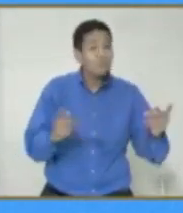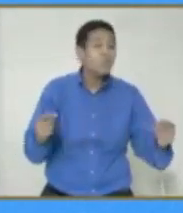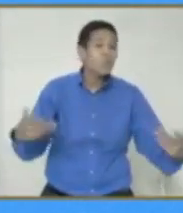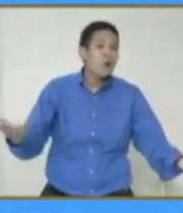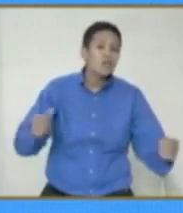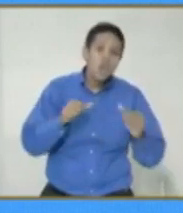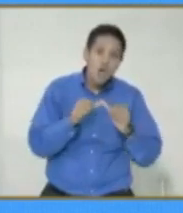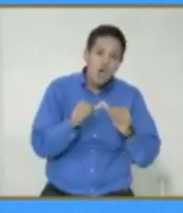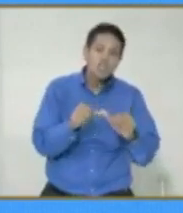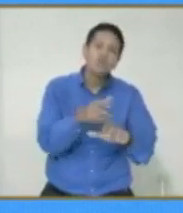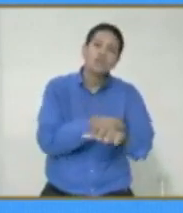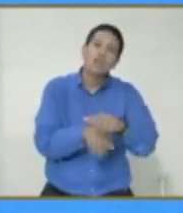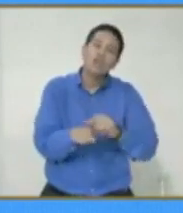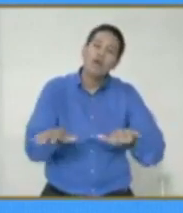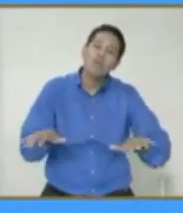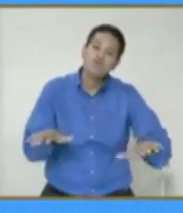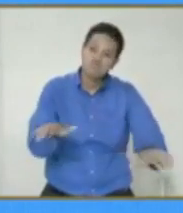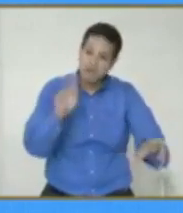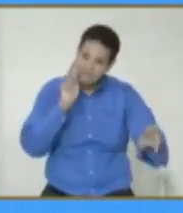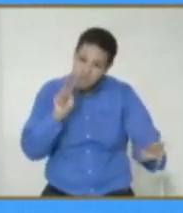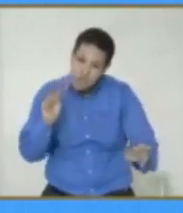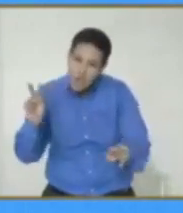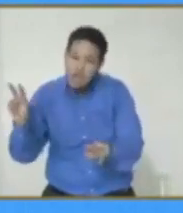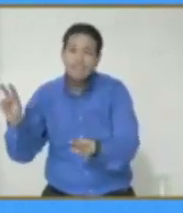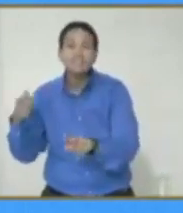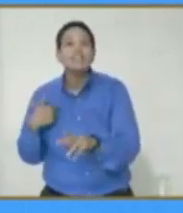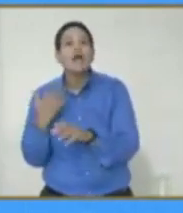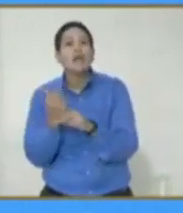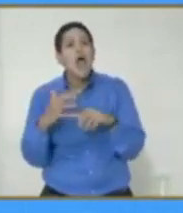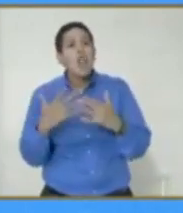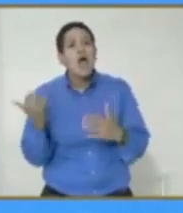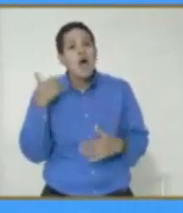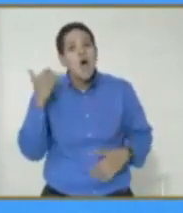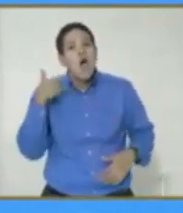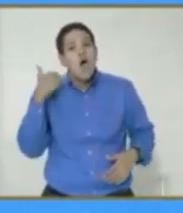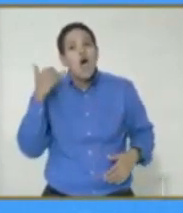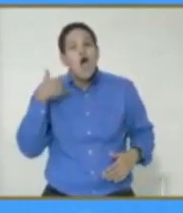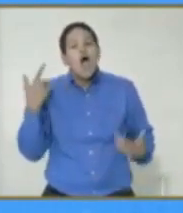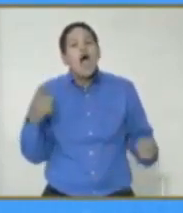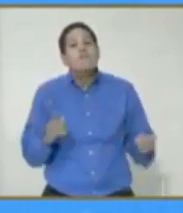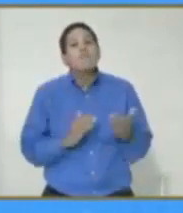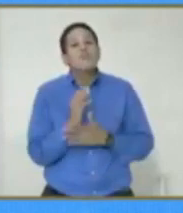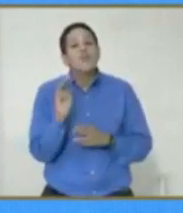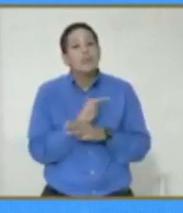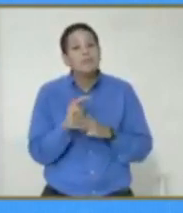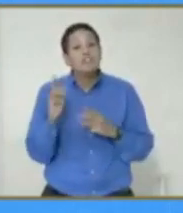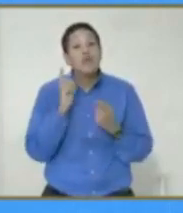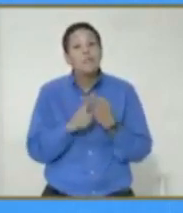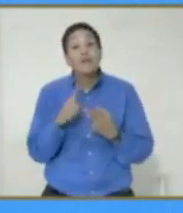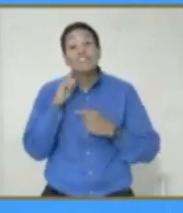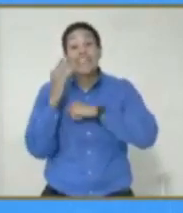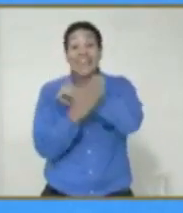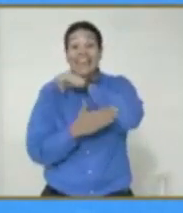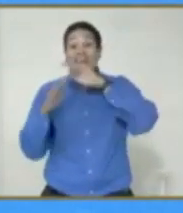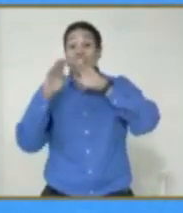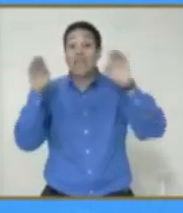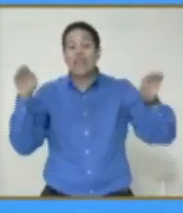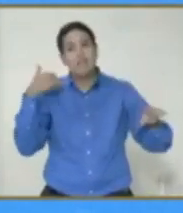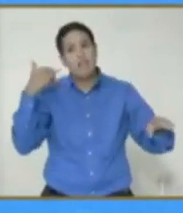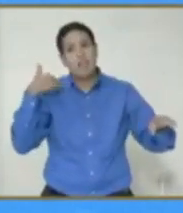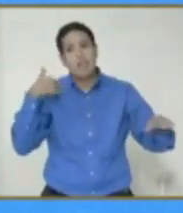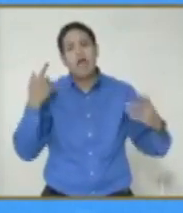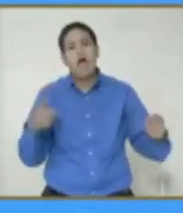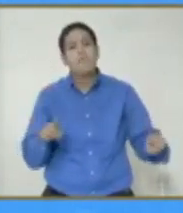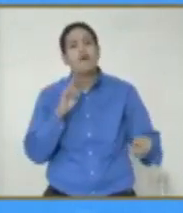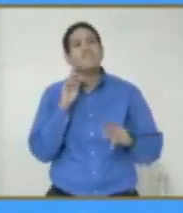the hard work, be vigilant. I have been getting a lot of calls through the ministry and also at the national level of